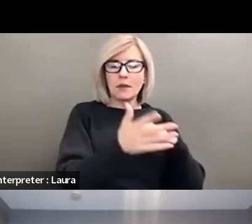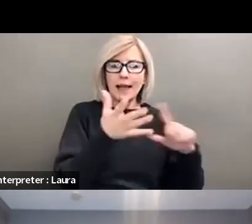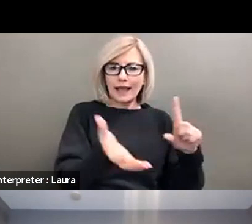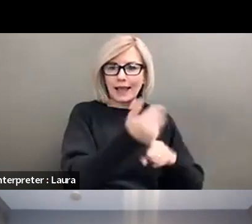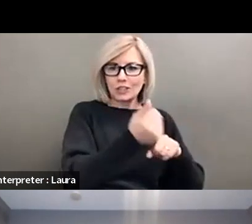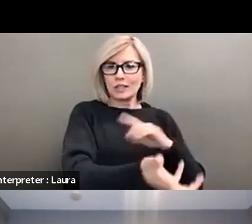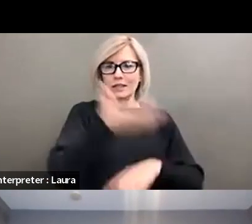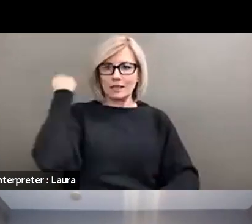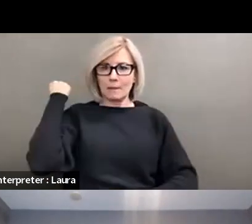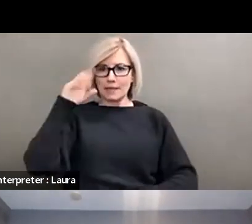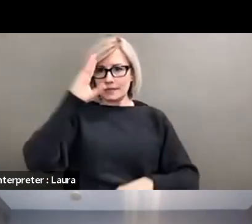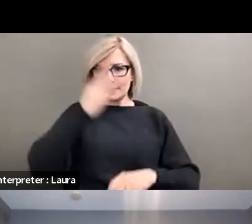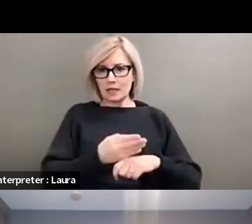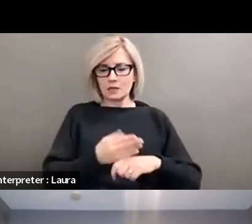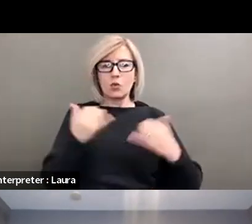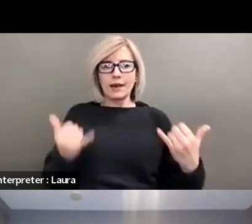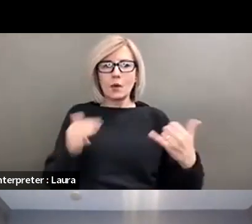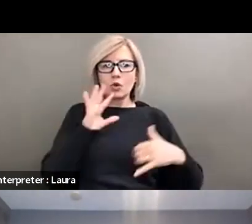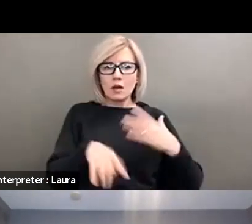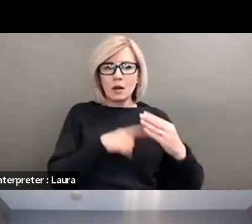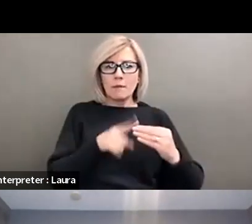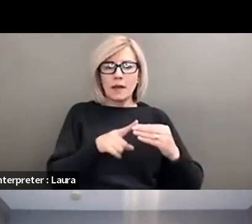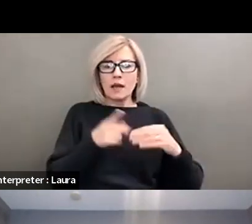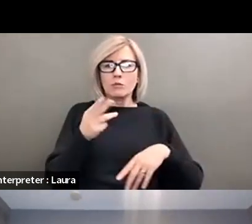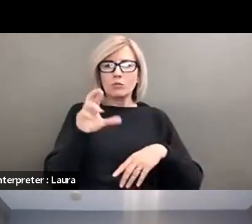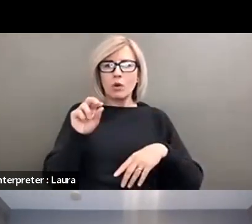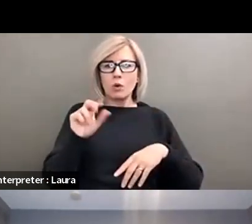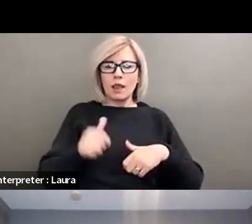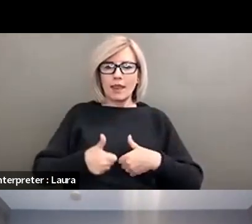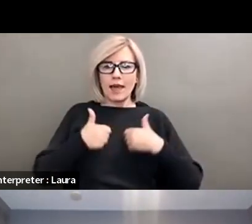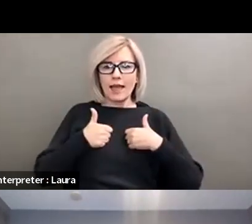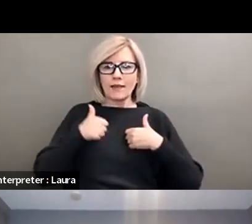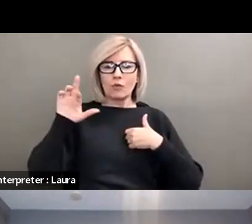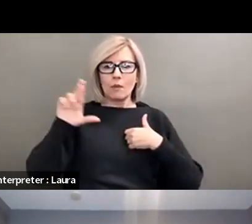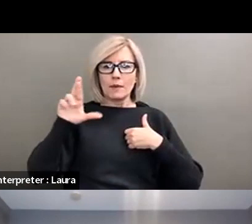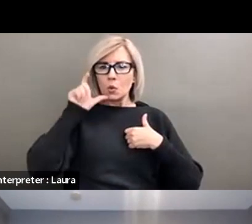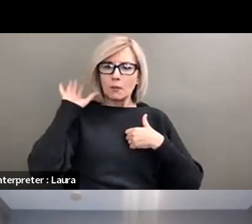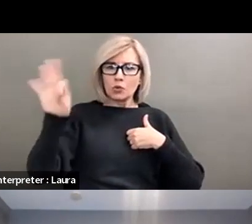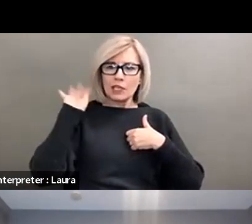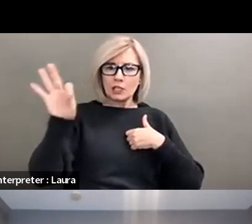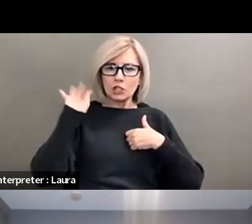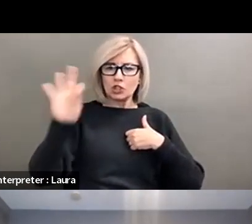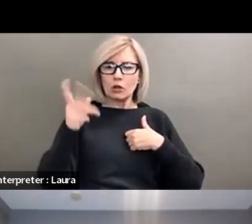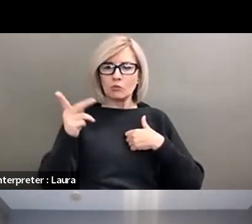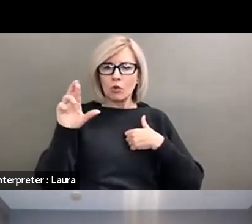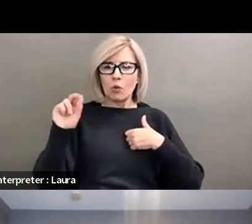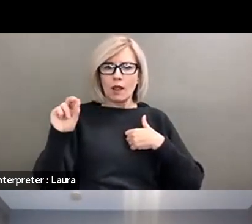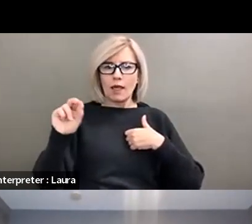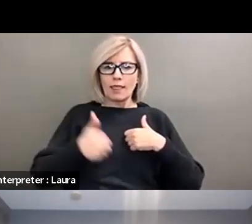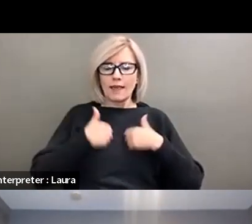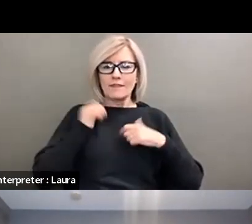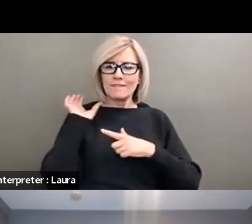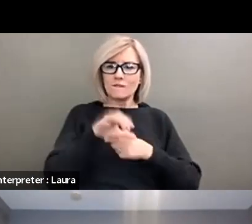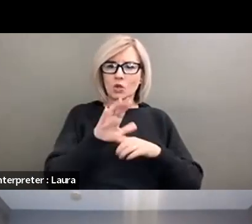and get my son out. So again, we're talking about pro-life Republicans that preach this, pro-life. They force people to have